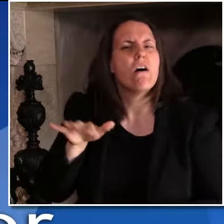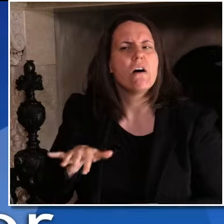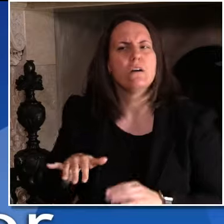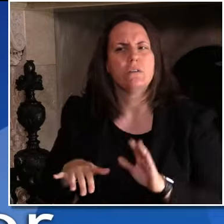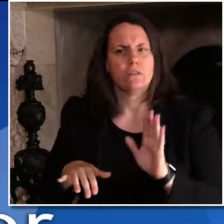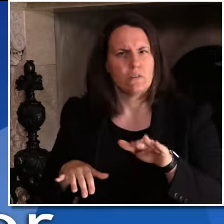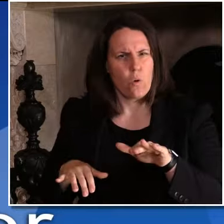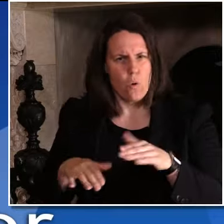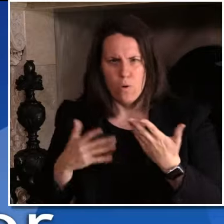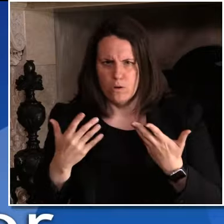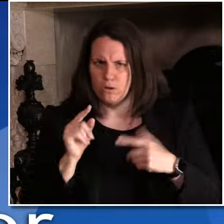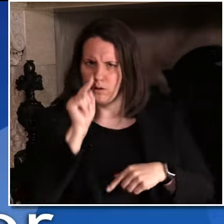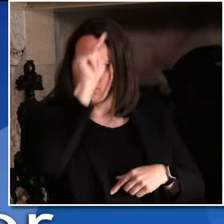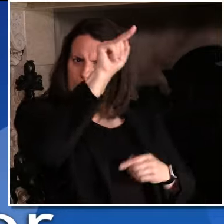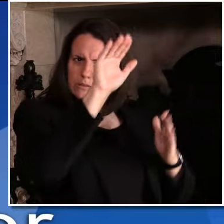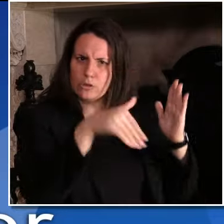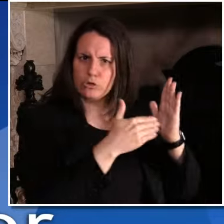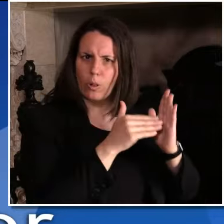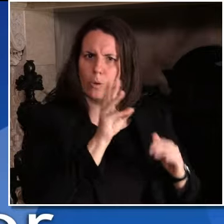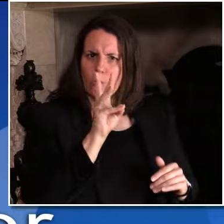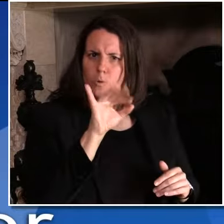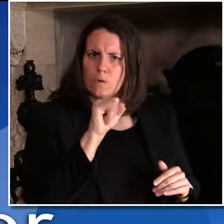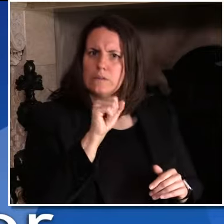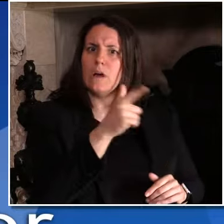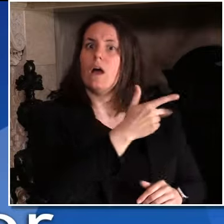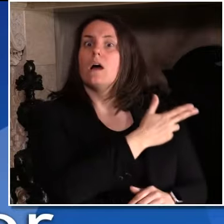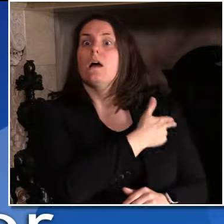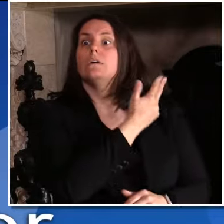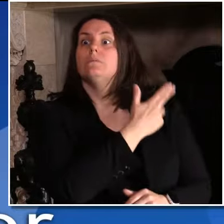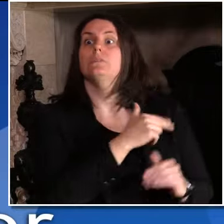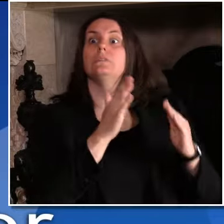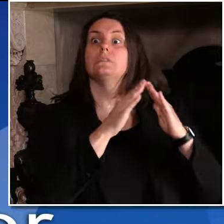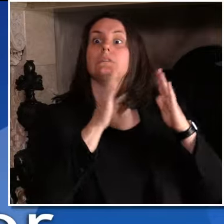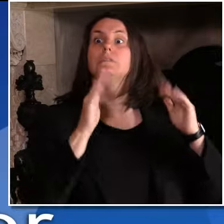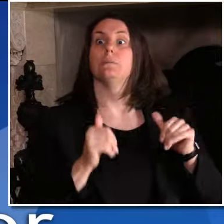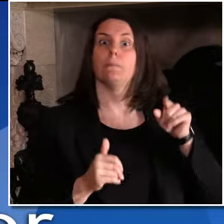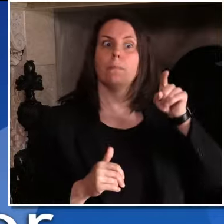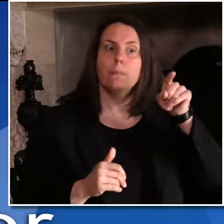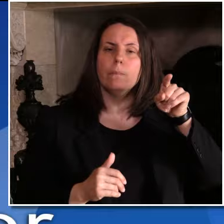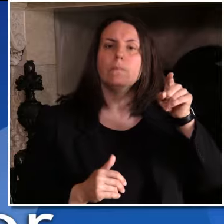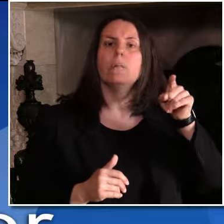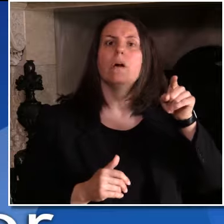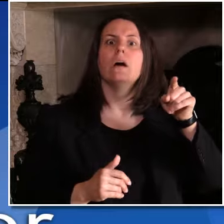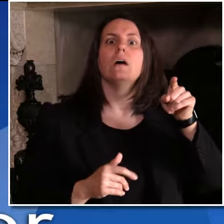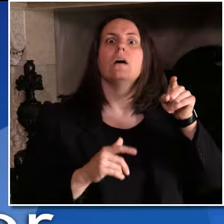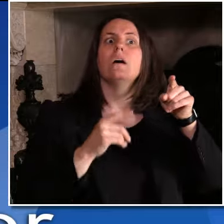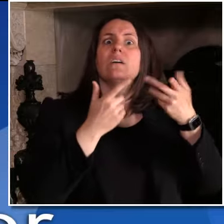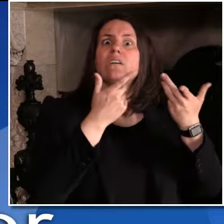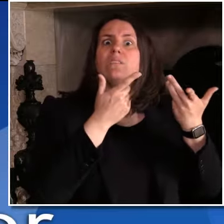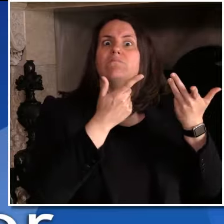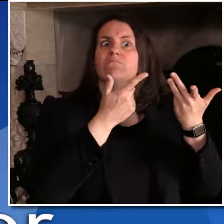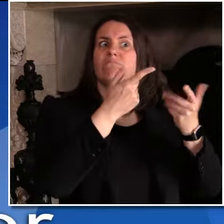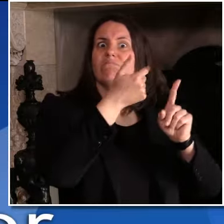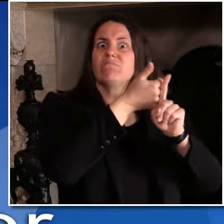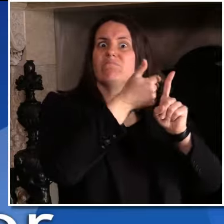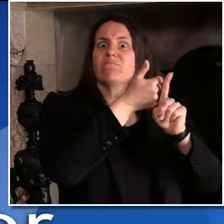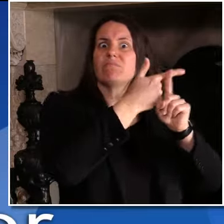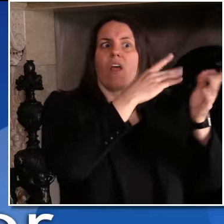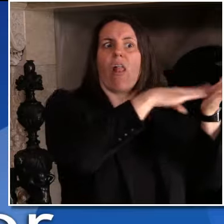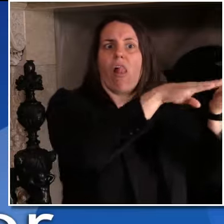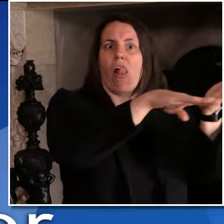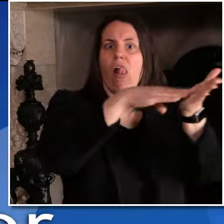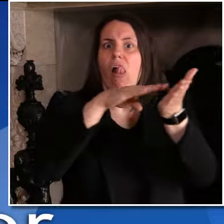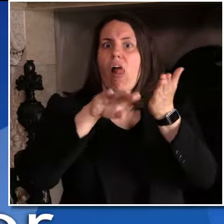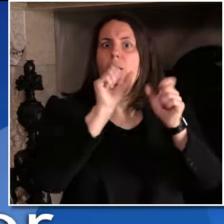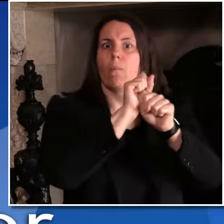Wisconsin, hospital systems are having to furlough and lay off workers because they're not seeing really any cases and they're just kind